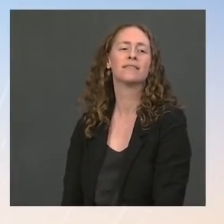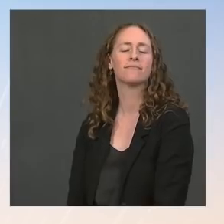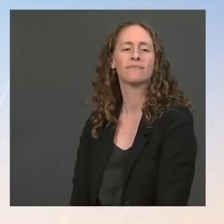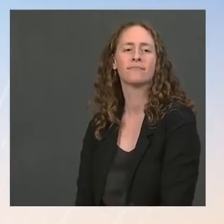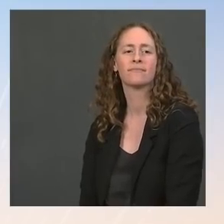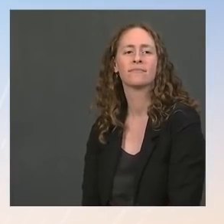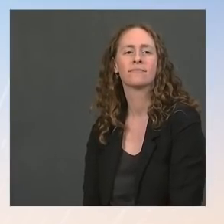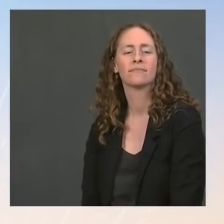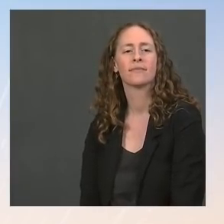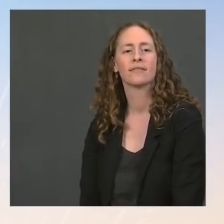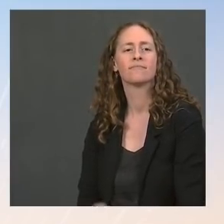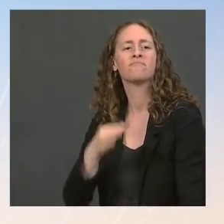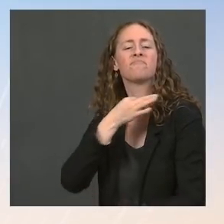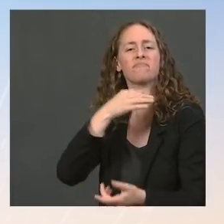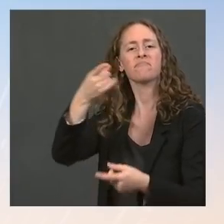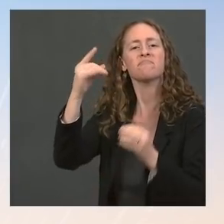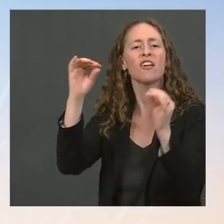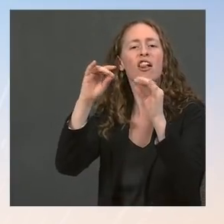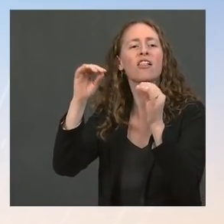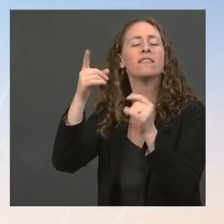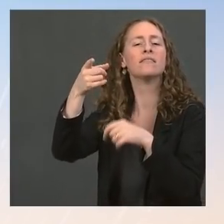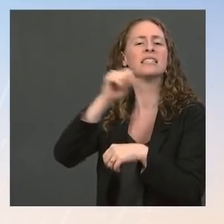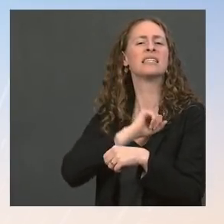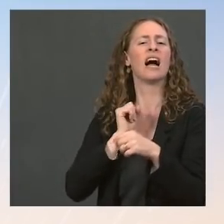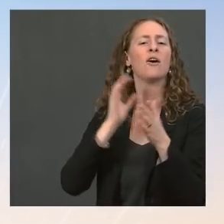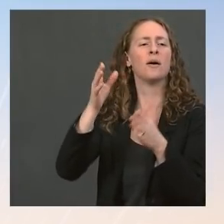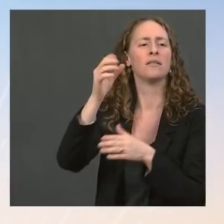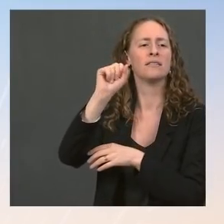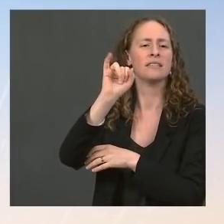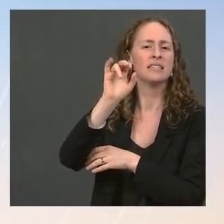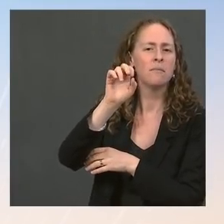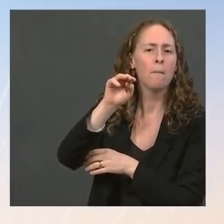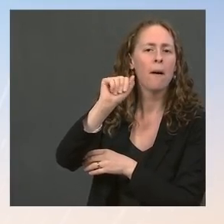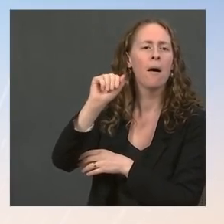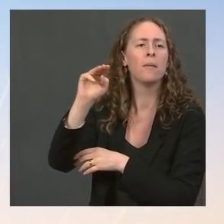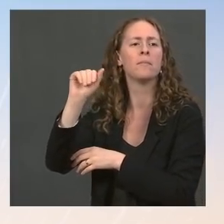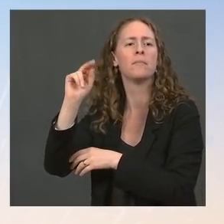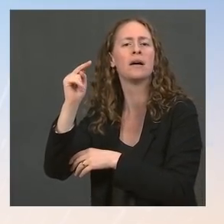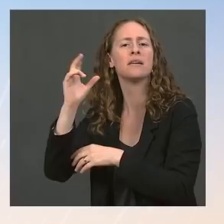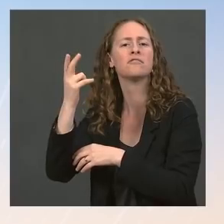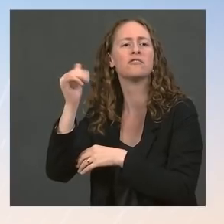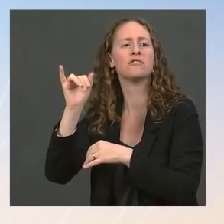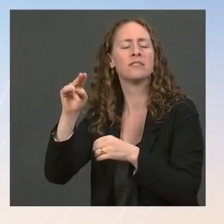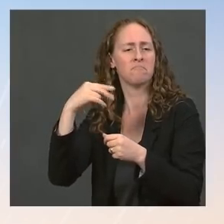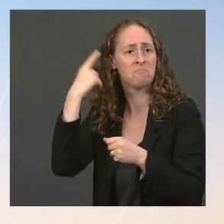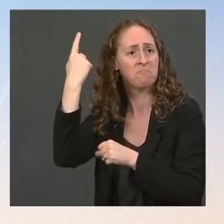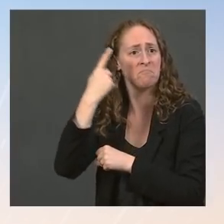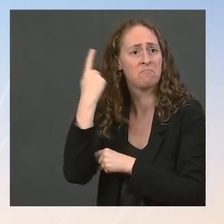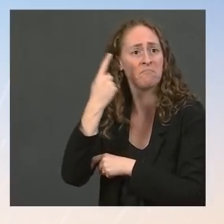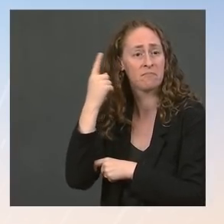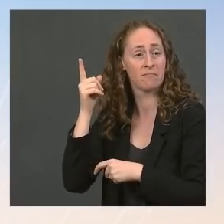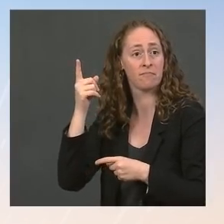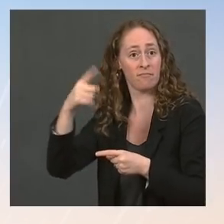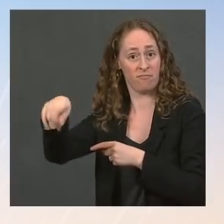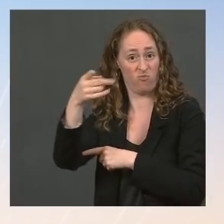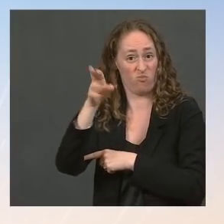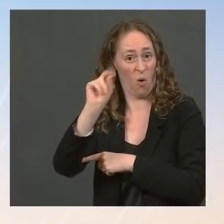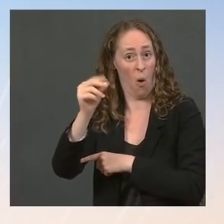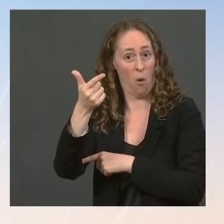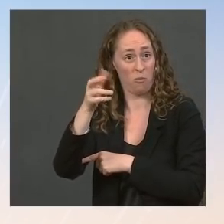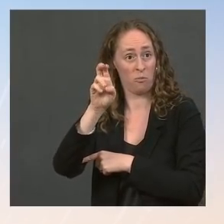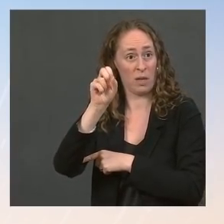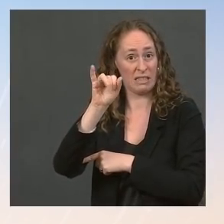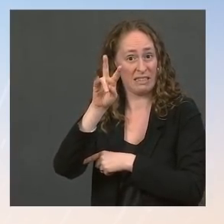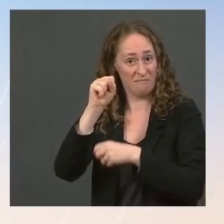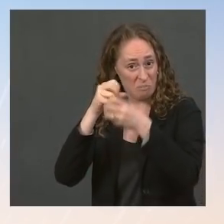Manchin and Senator Sinema, since we know that there have been plenty of them, does he feel that progressives can trust them to support the bigger